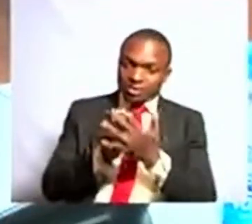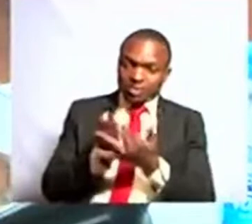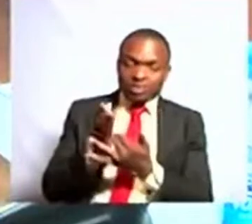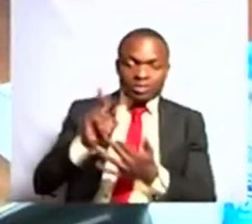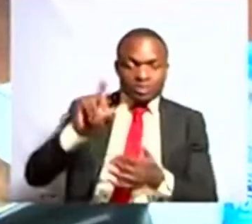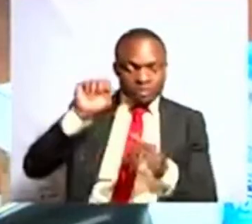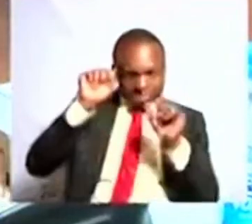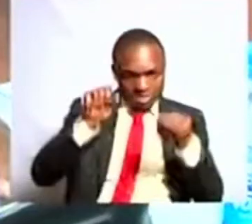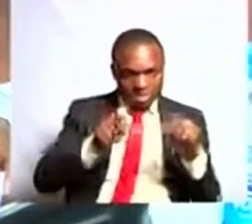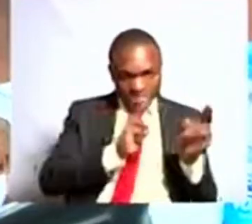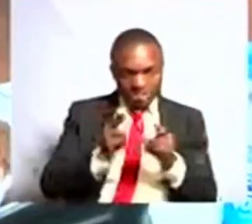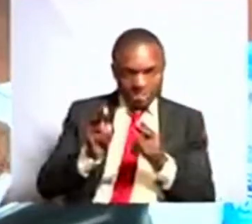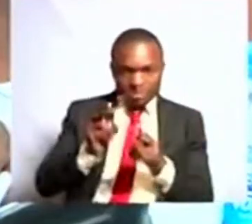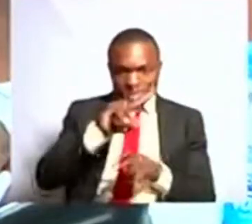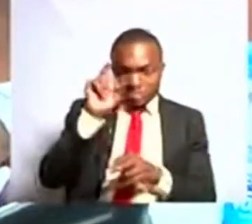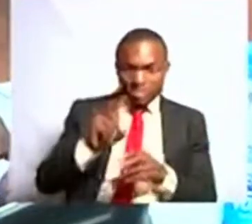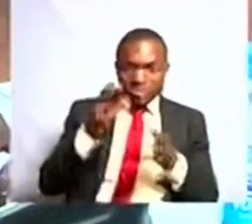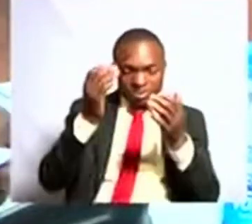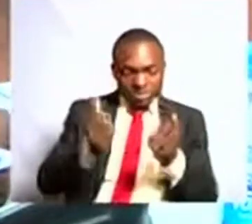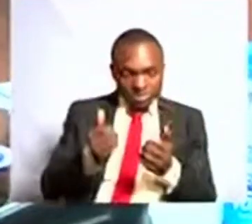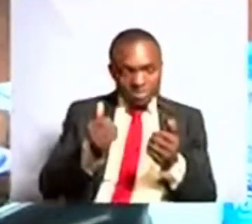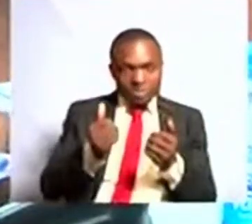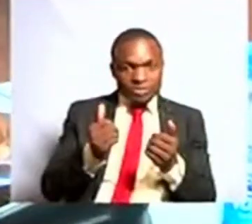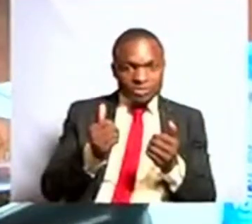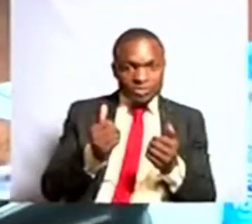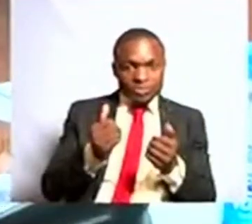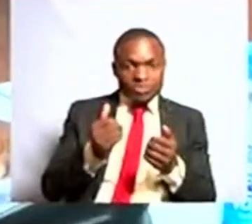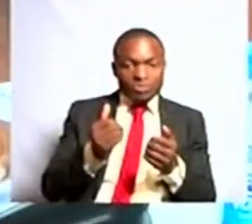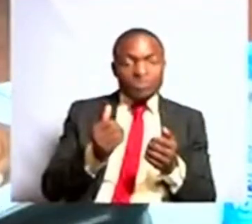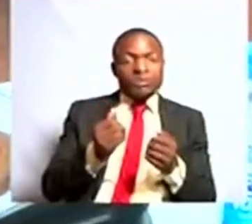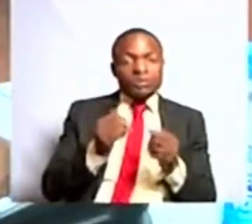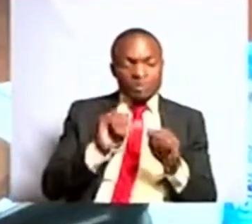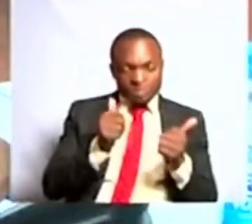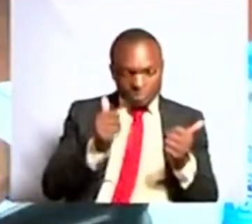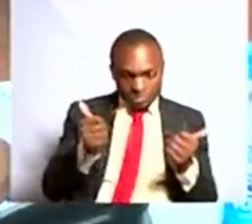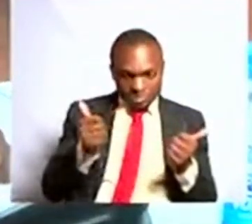PS. Can you respond to that question? I think we need closure to this matter.